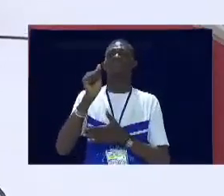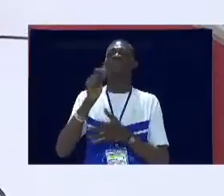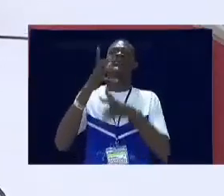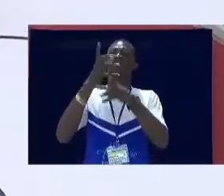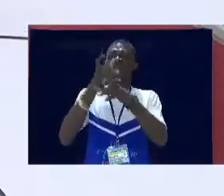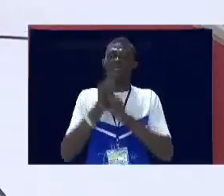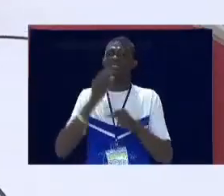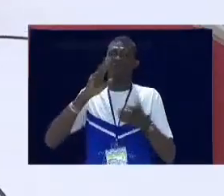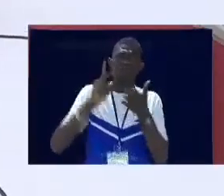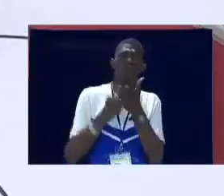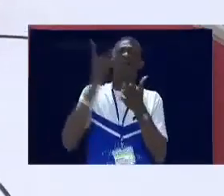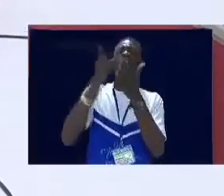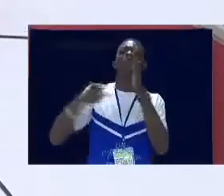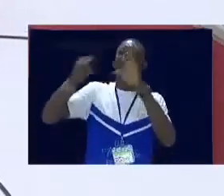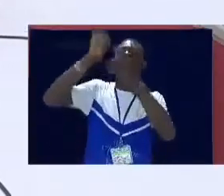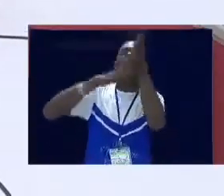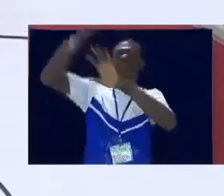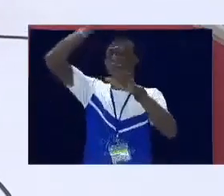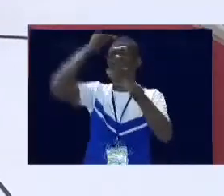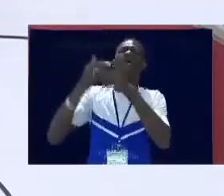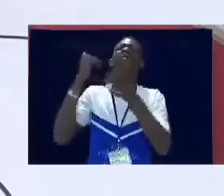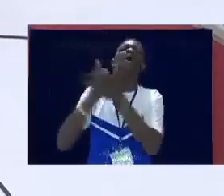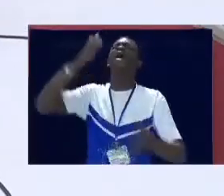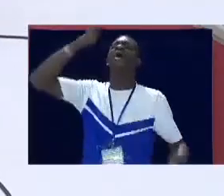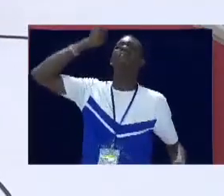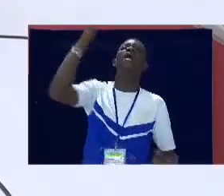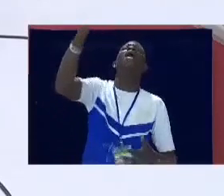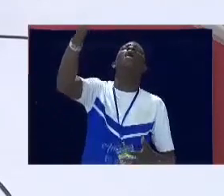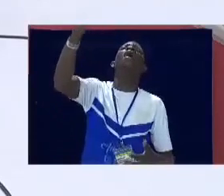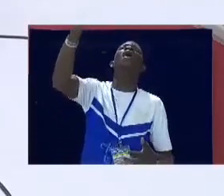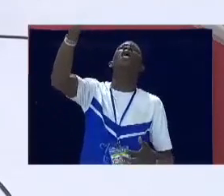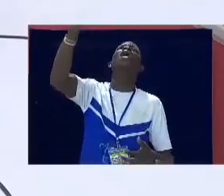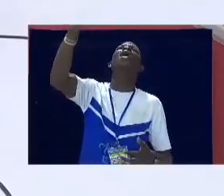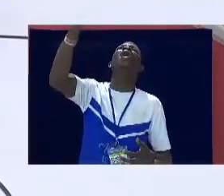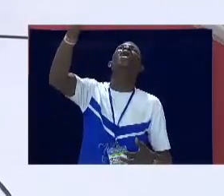receive the double portion. Amen.